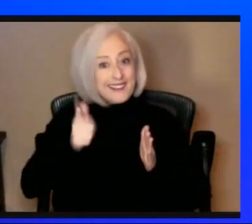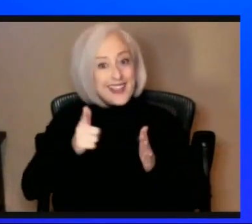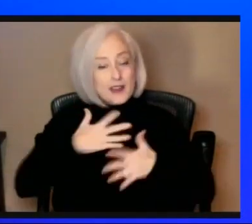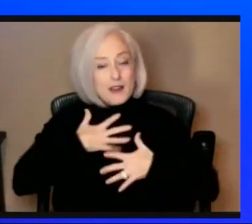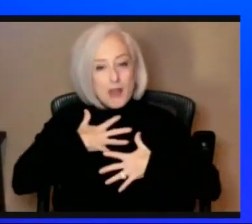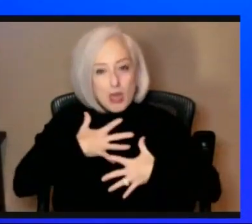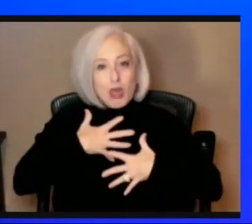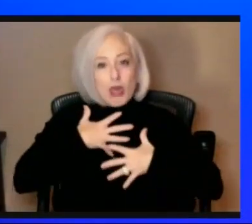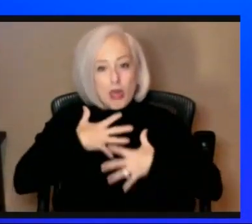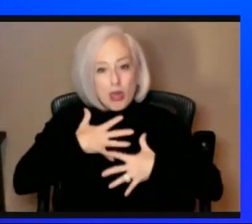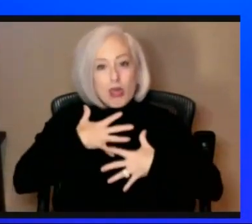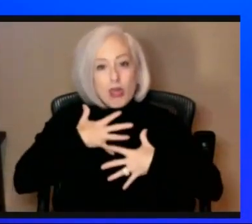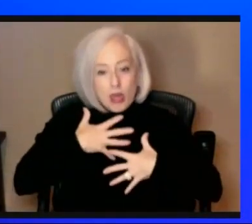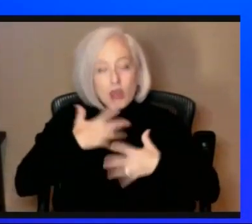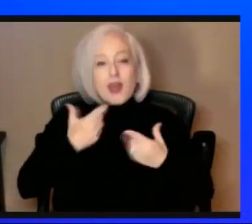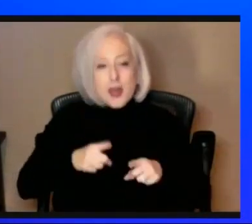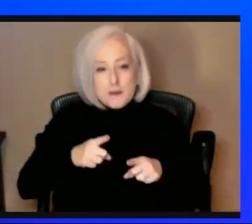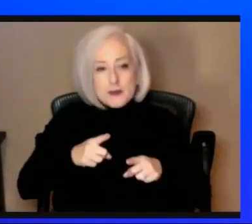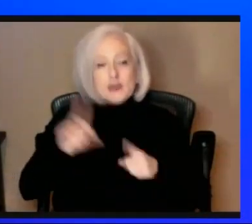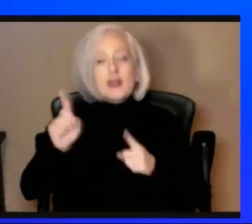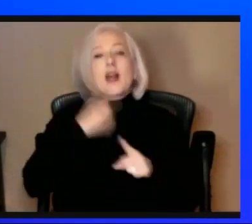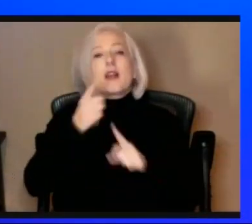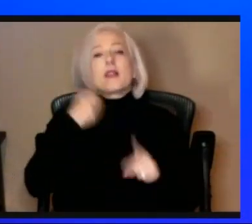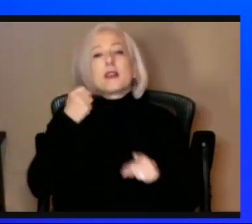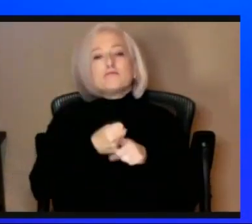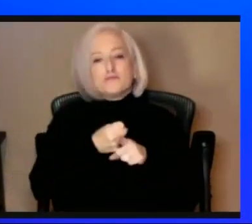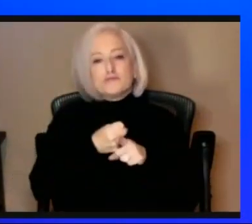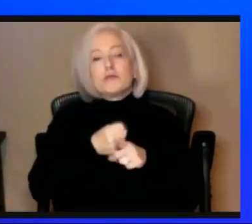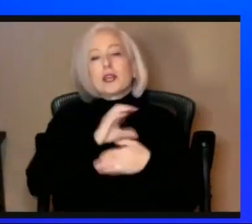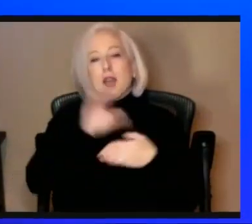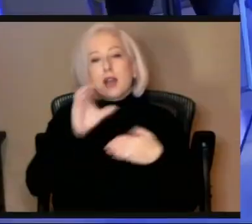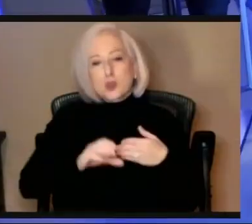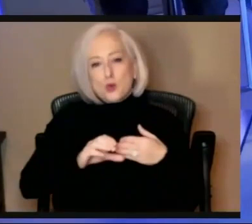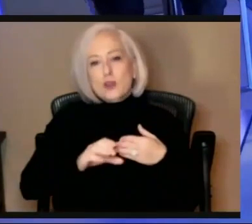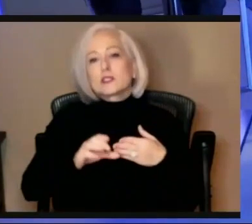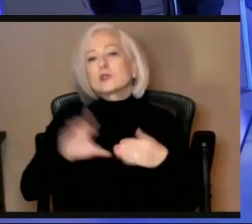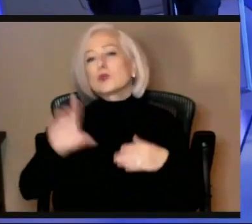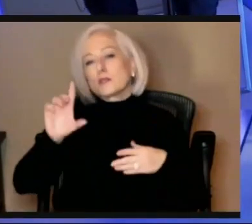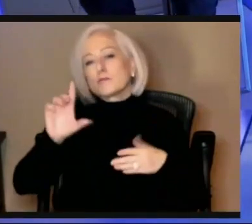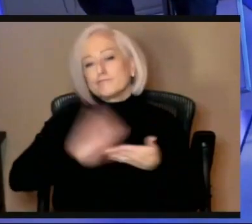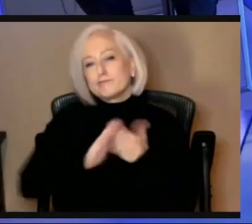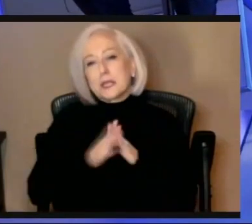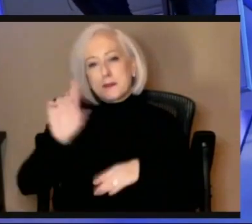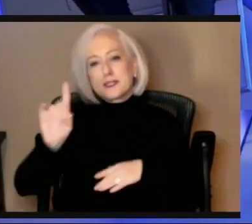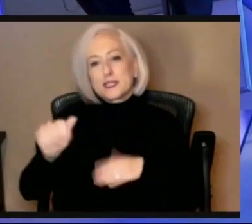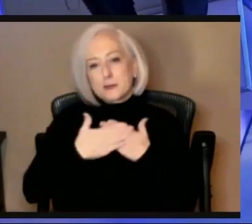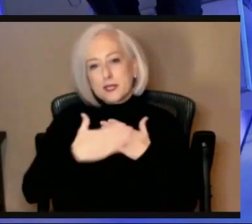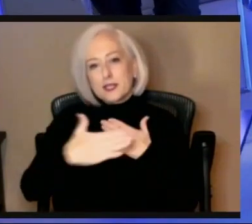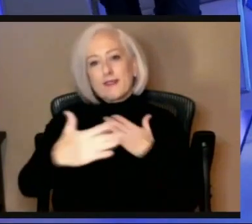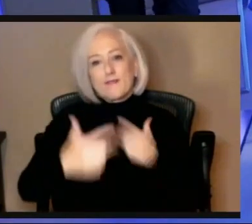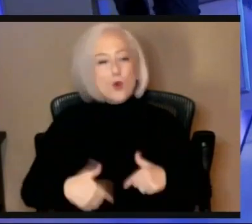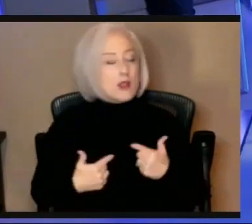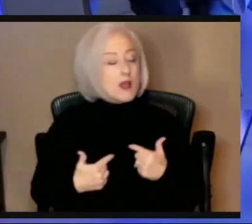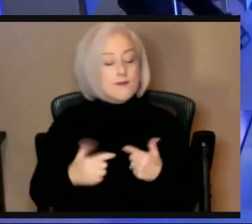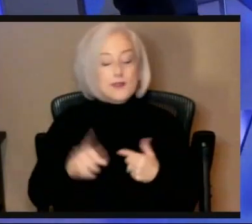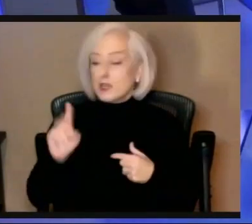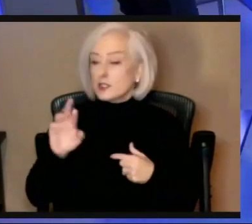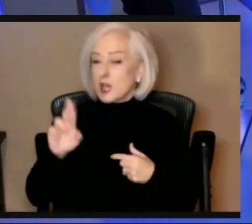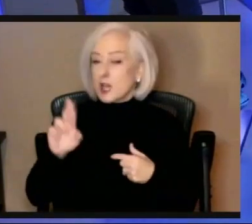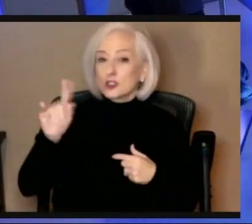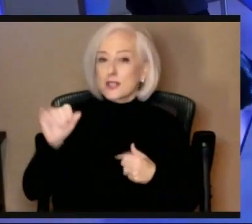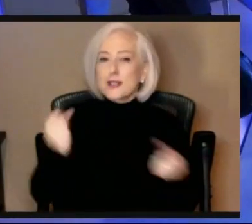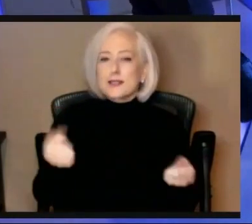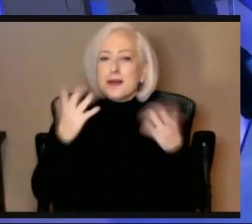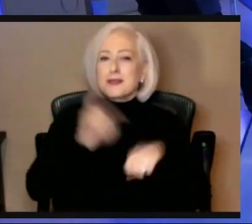consequences of that leave you really disabled for life. Dr. Stites, how much time do I have with you? You got about 4 more minutes.